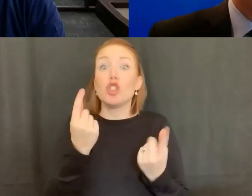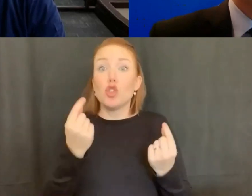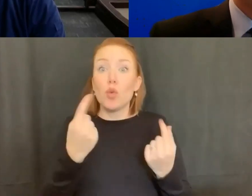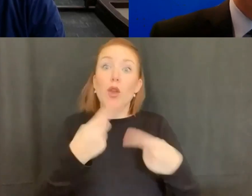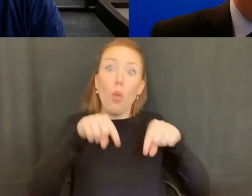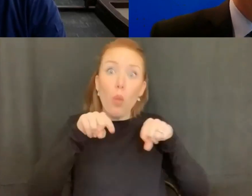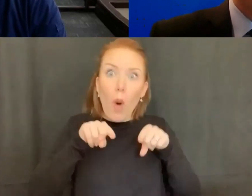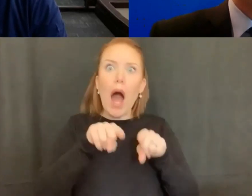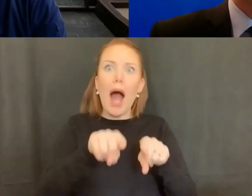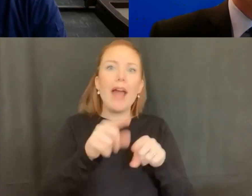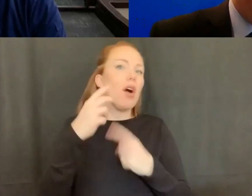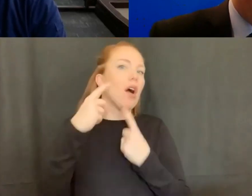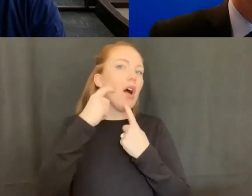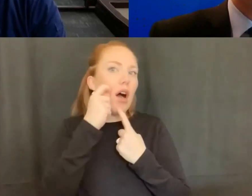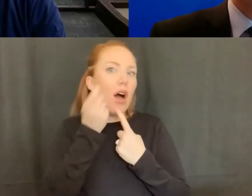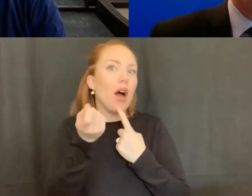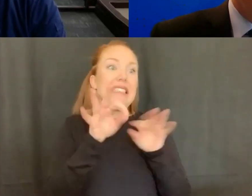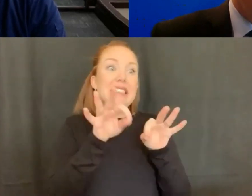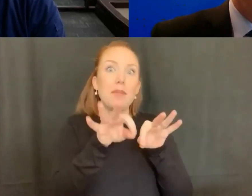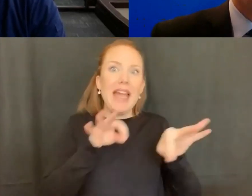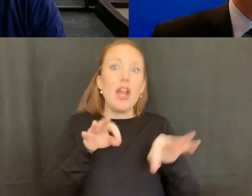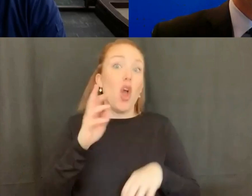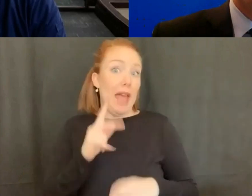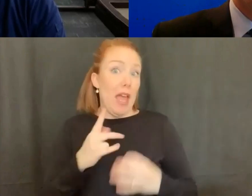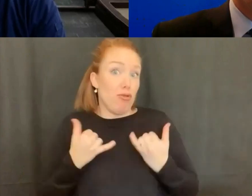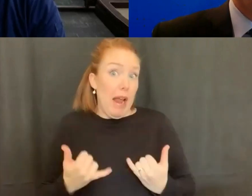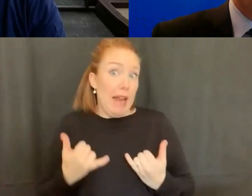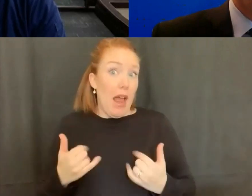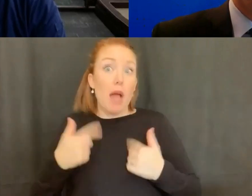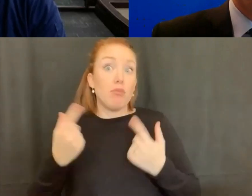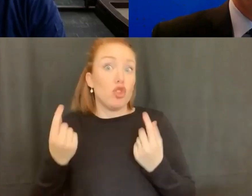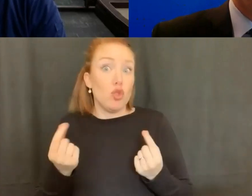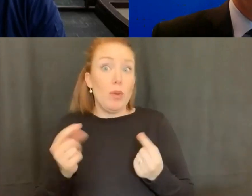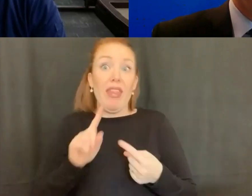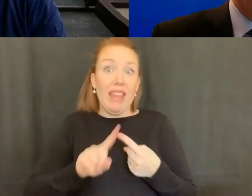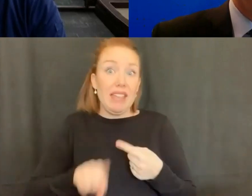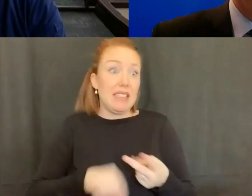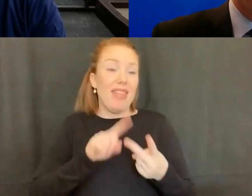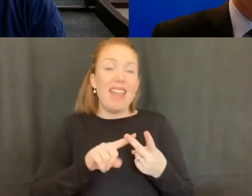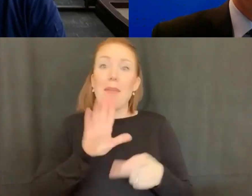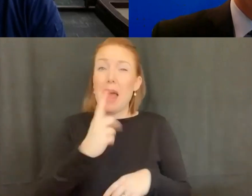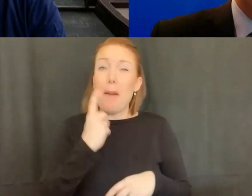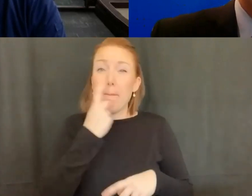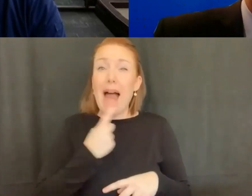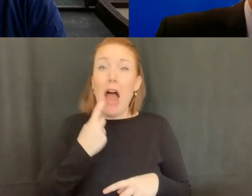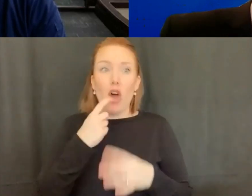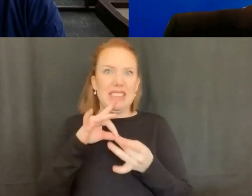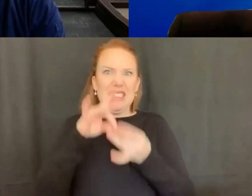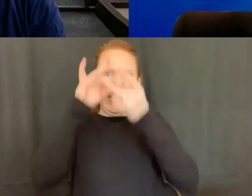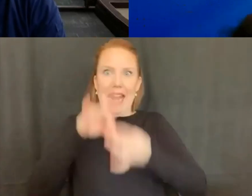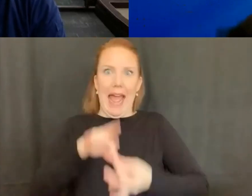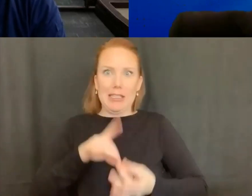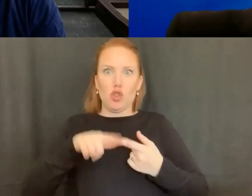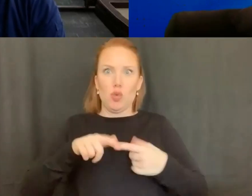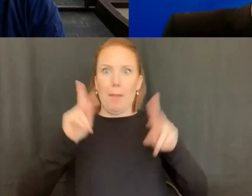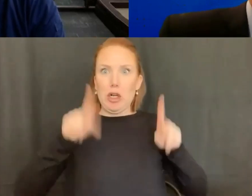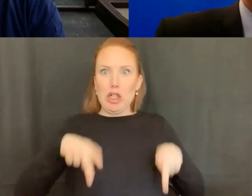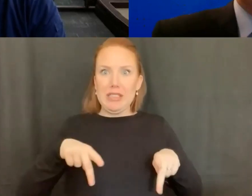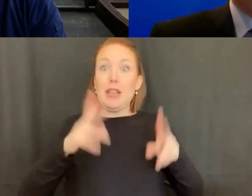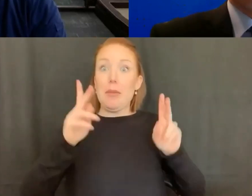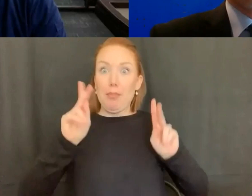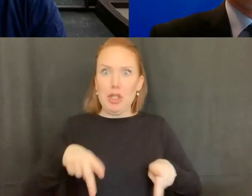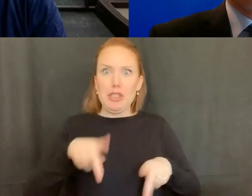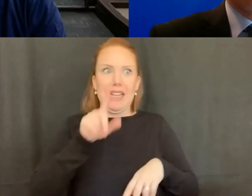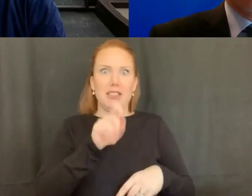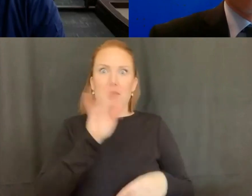a way of managing anxiety for people. But yeah, that mouth is attached to a person that you're treating, and they have to participate